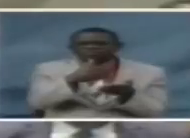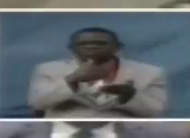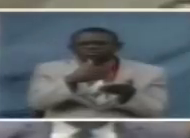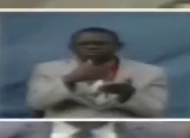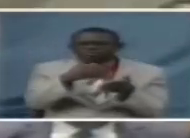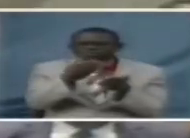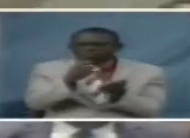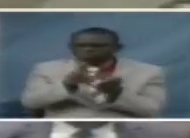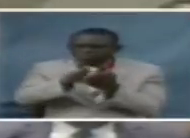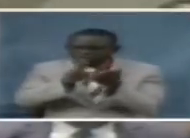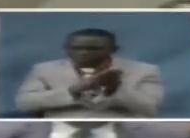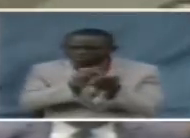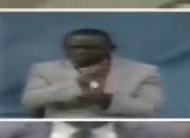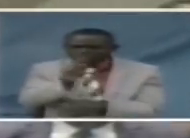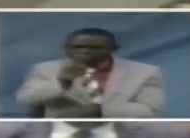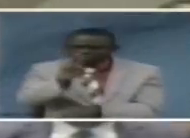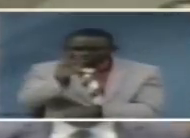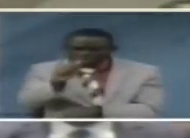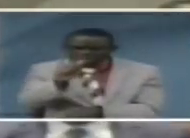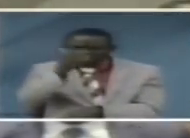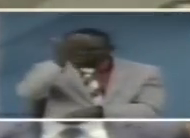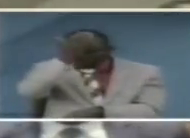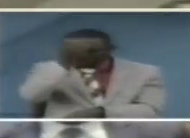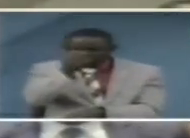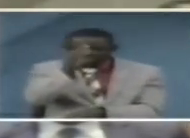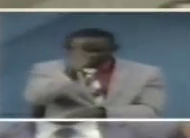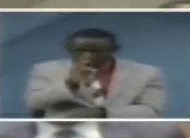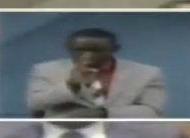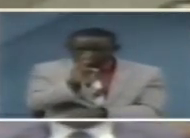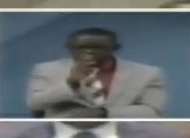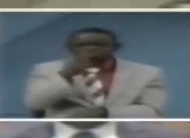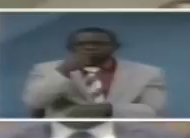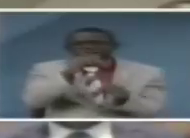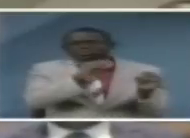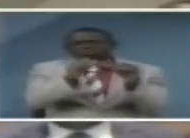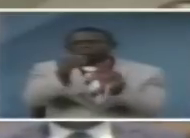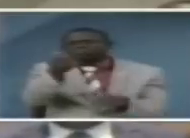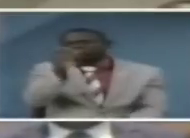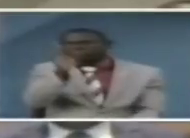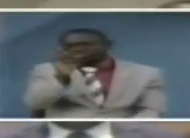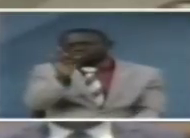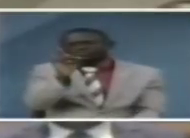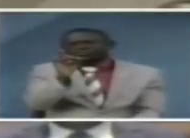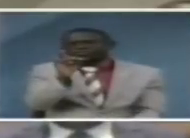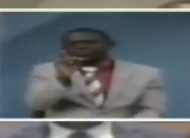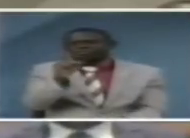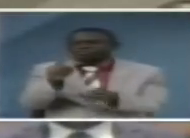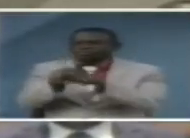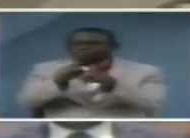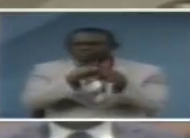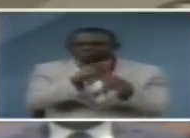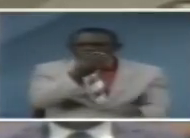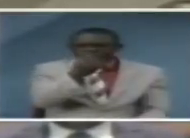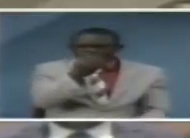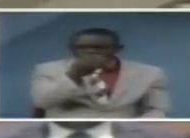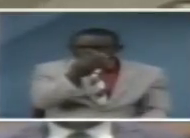for submitting withholding tax return, which also falls on the 16th of every month. Sir, I also propose